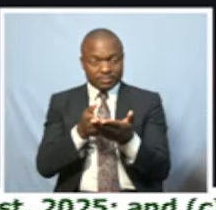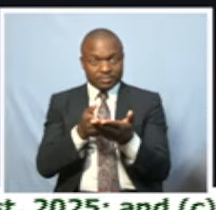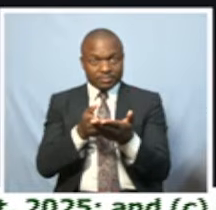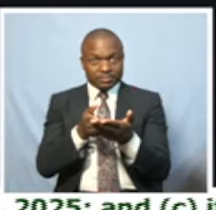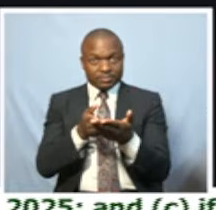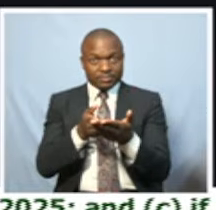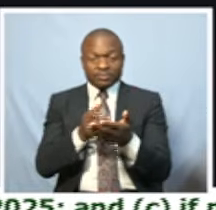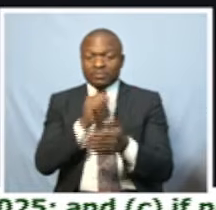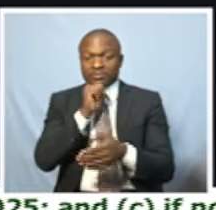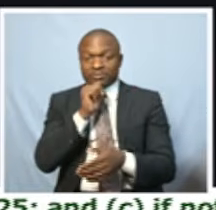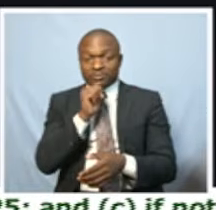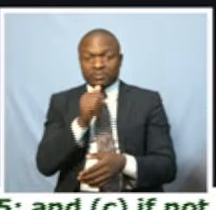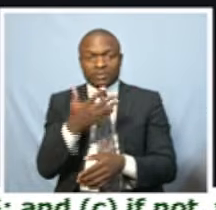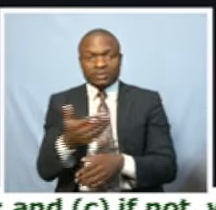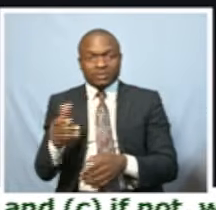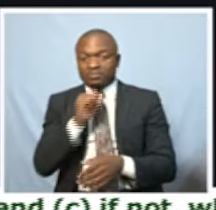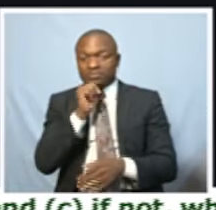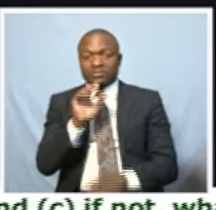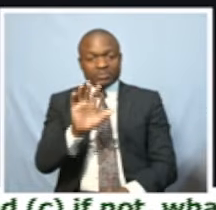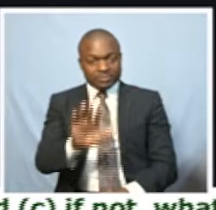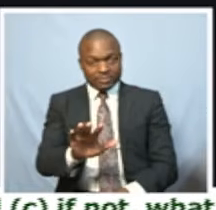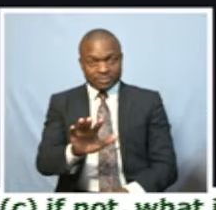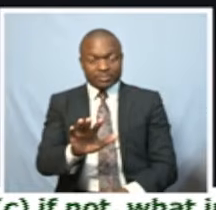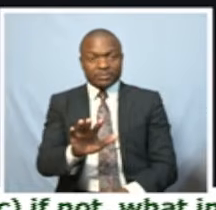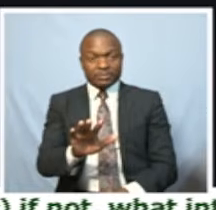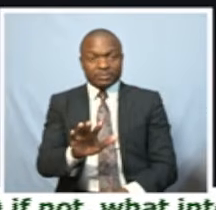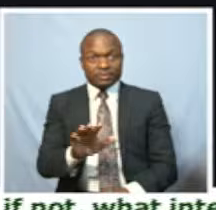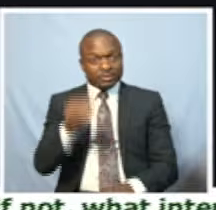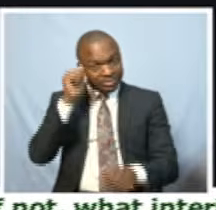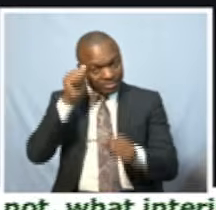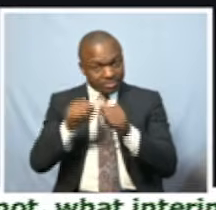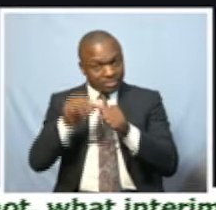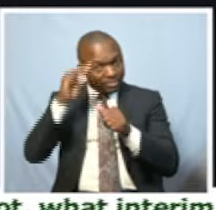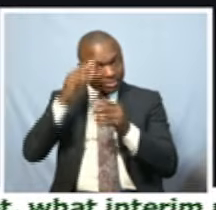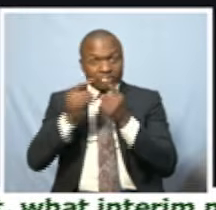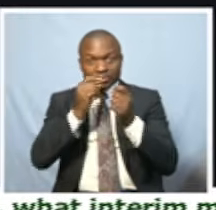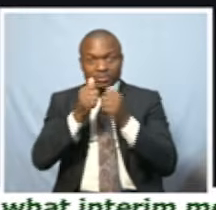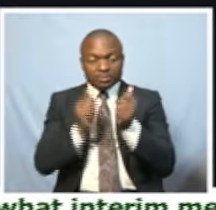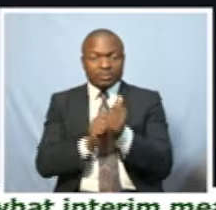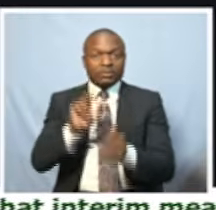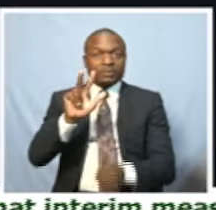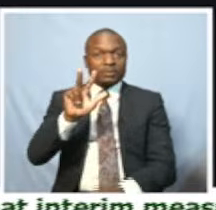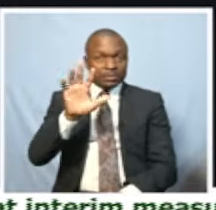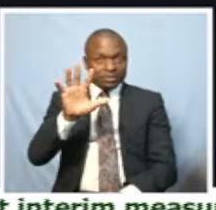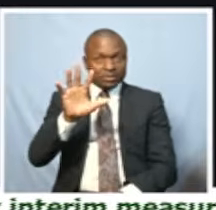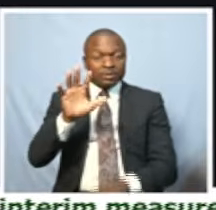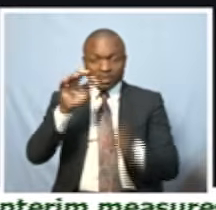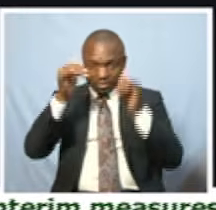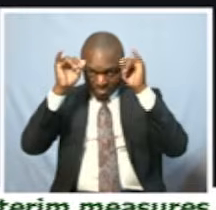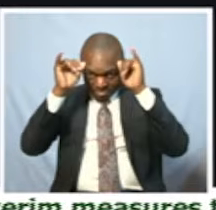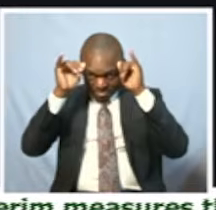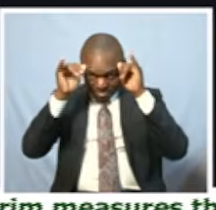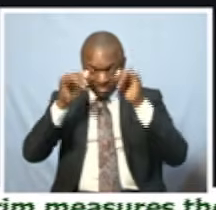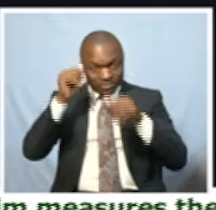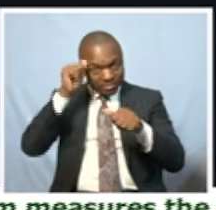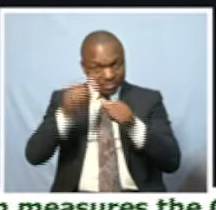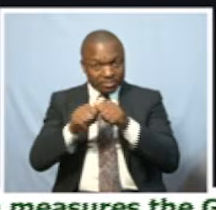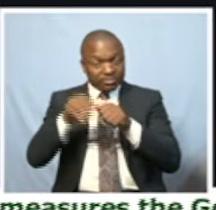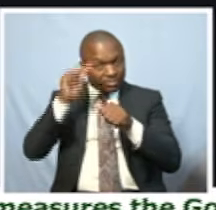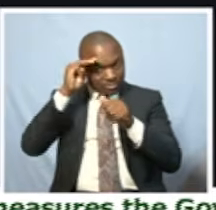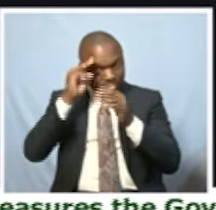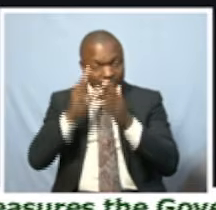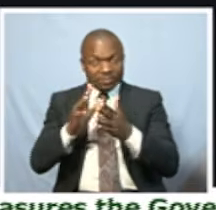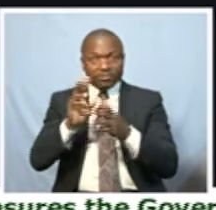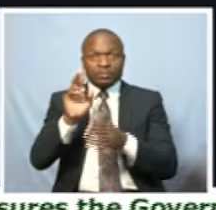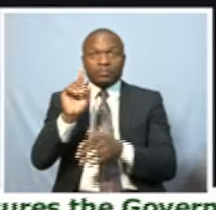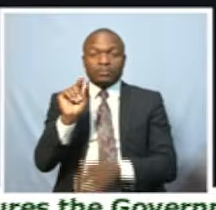white elephant. It's not, things are not even there. I agree with the minister when he talked about 35 cattle. I also agree with the minister